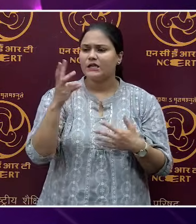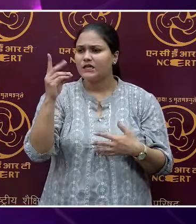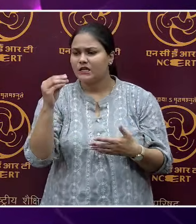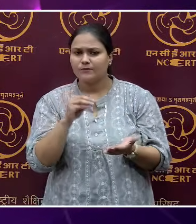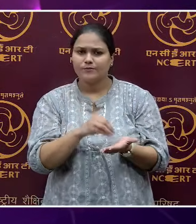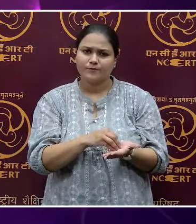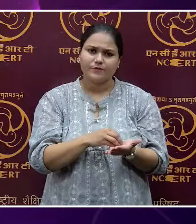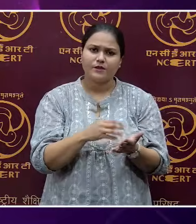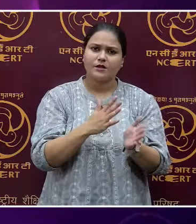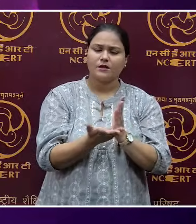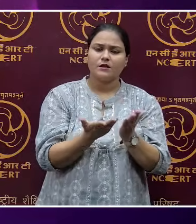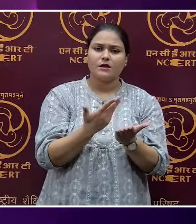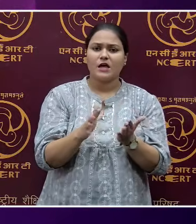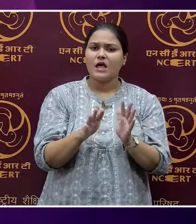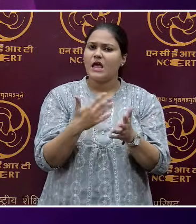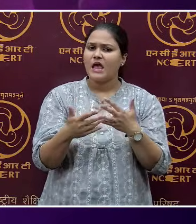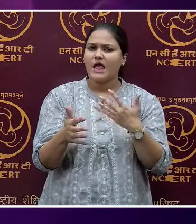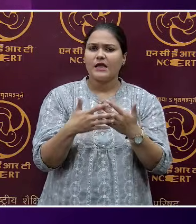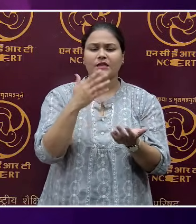register it will take randomly.